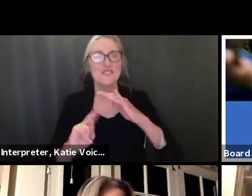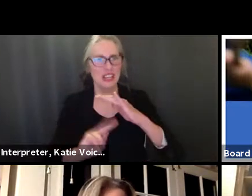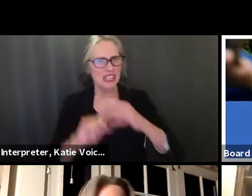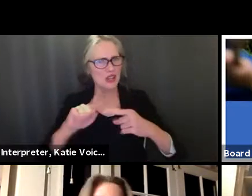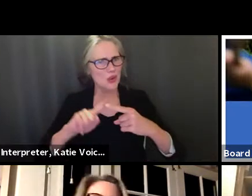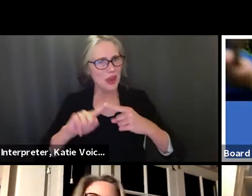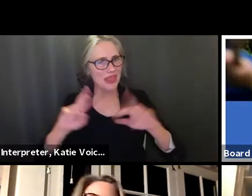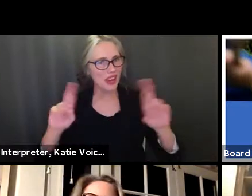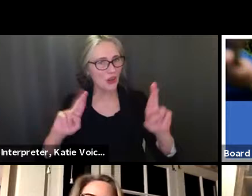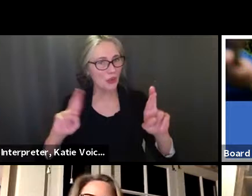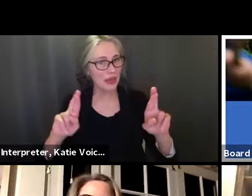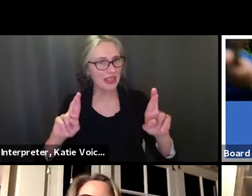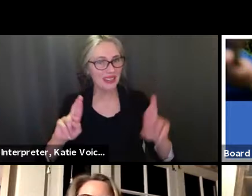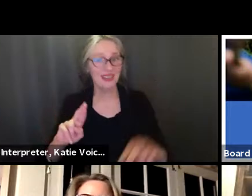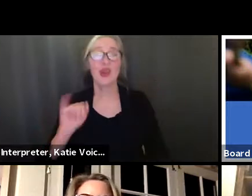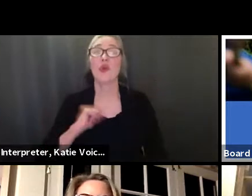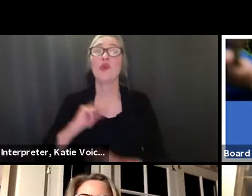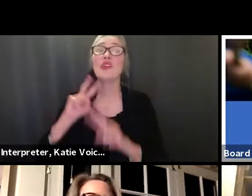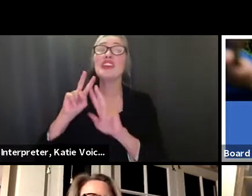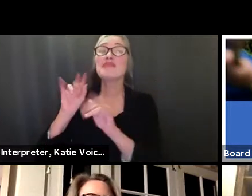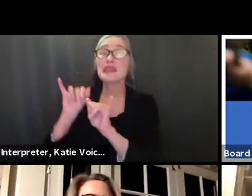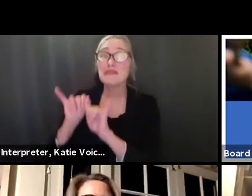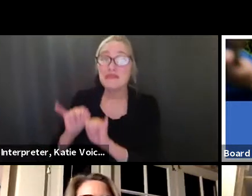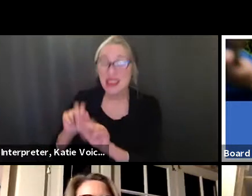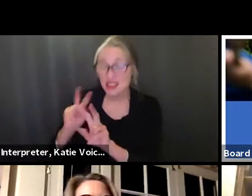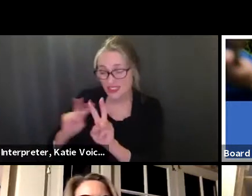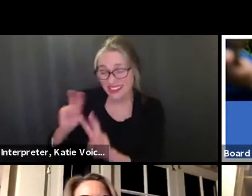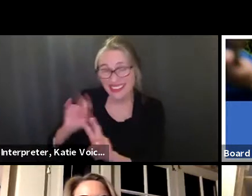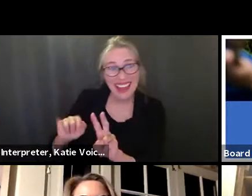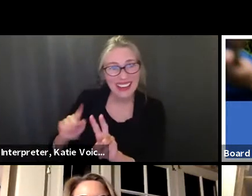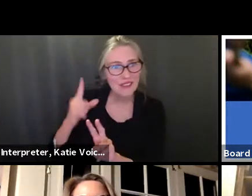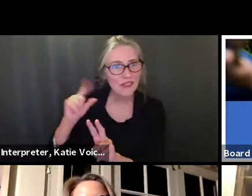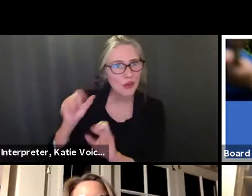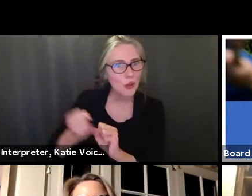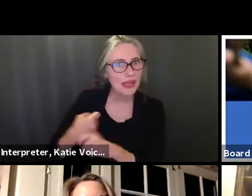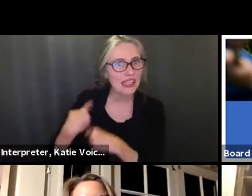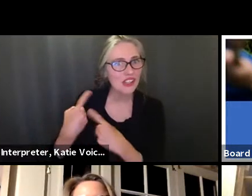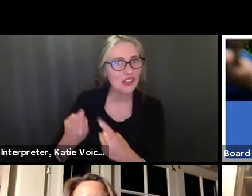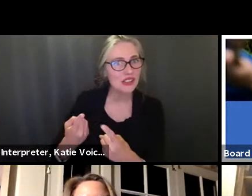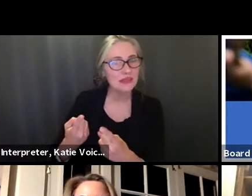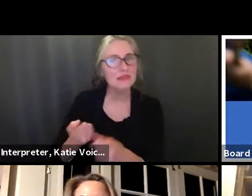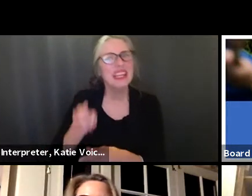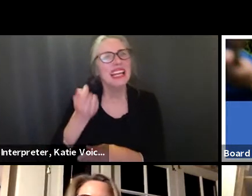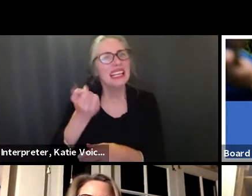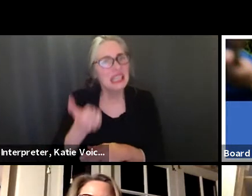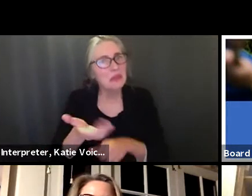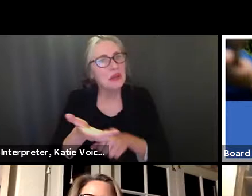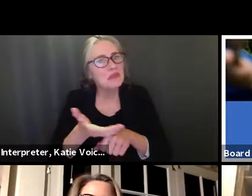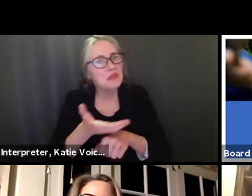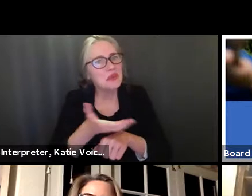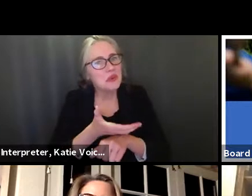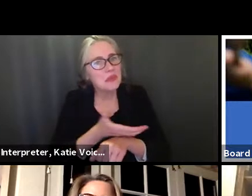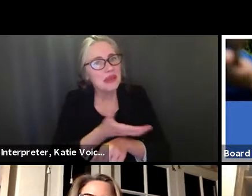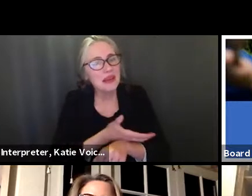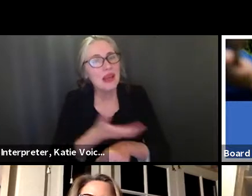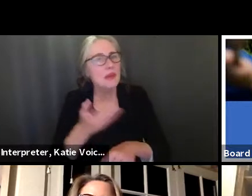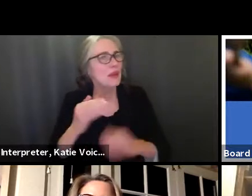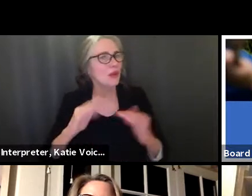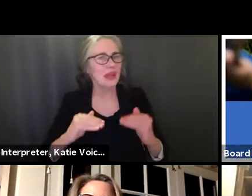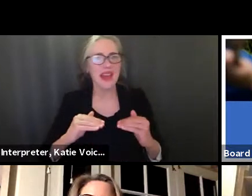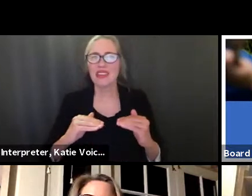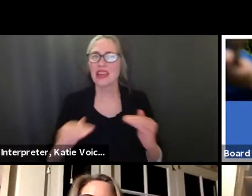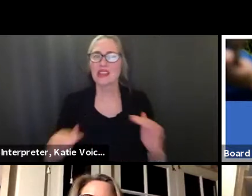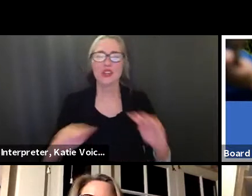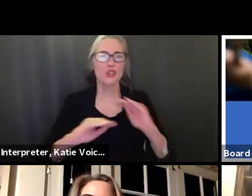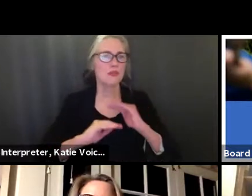for 20 years. And while we have made small strides in raising scores, we have yet to meet the population